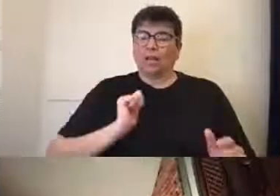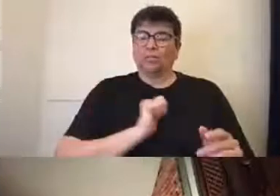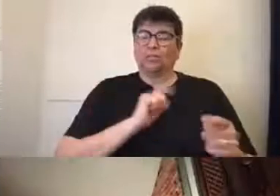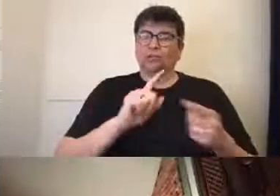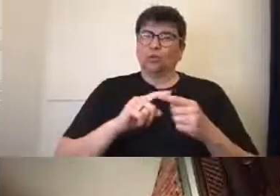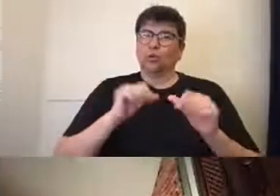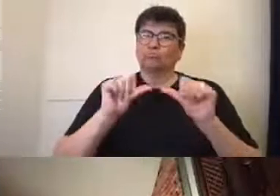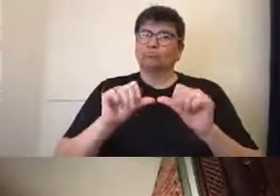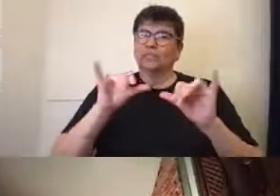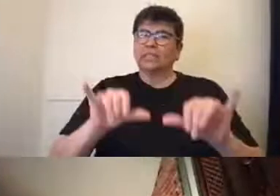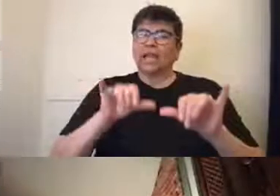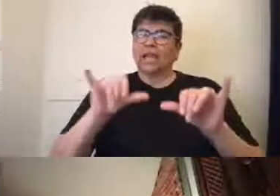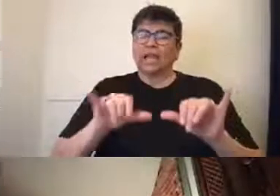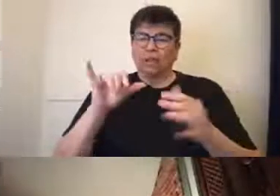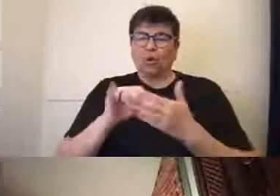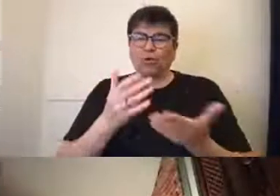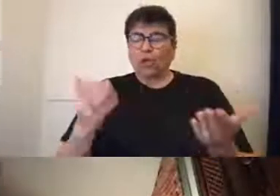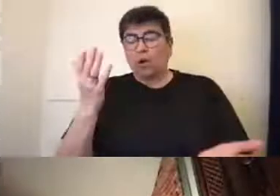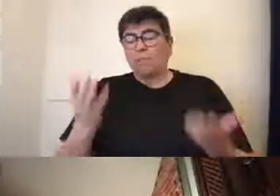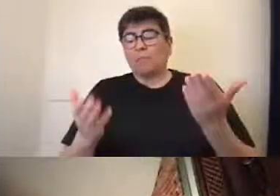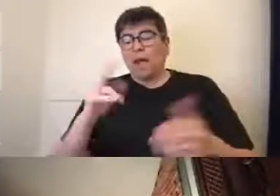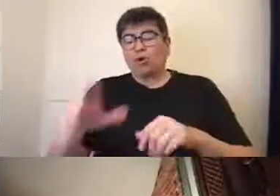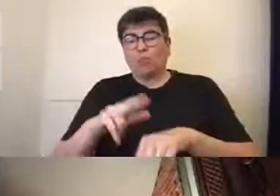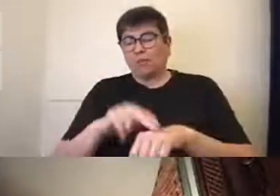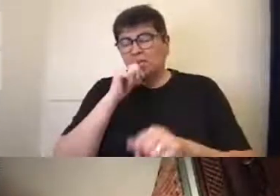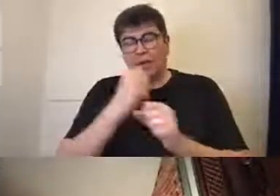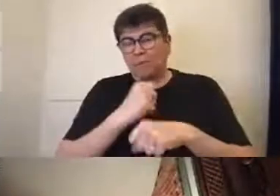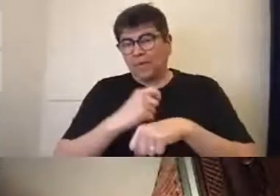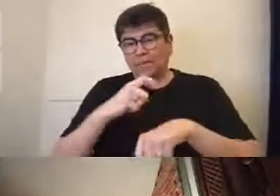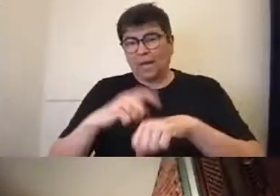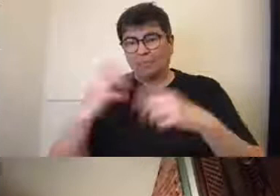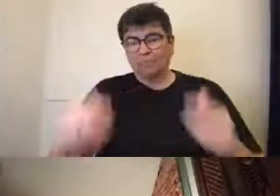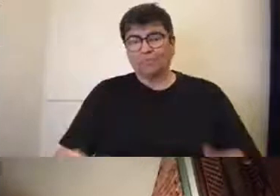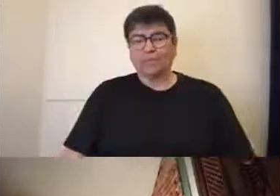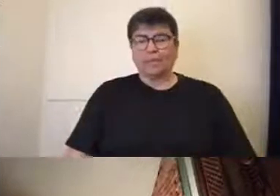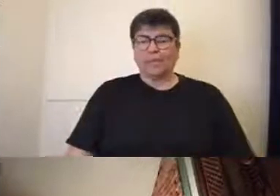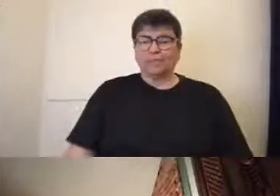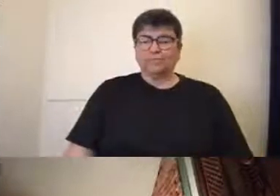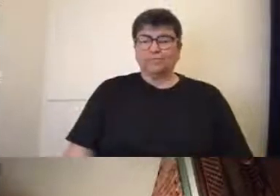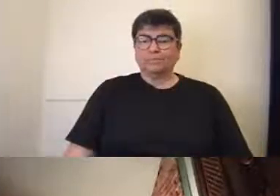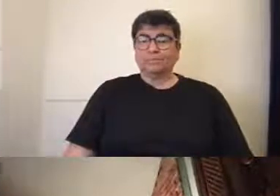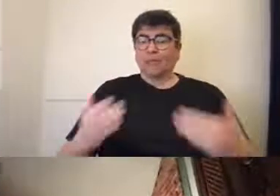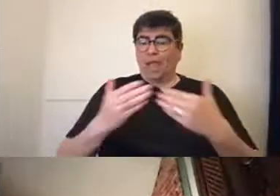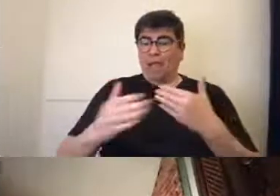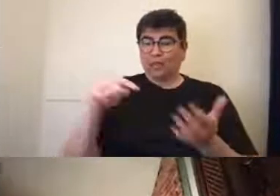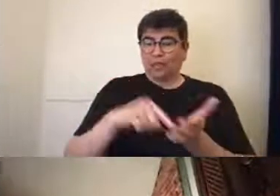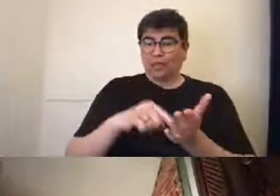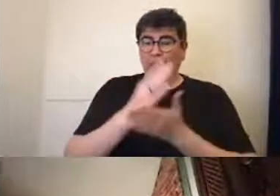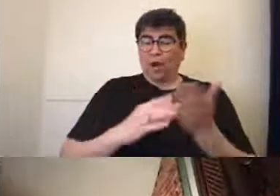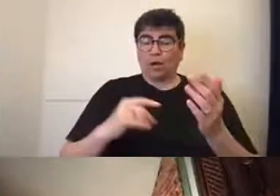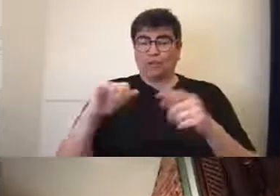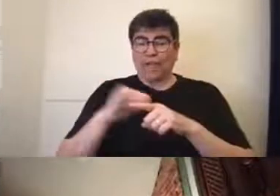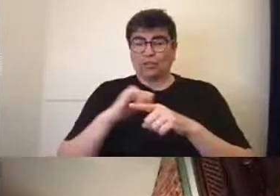linger in those things that we might normally not make time for. So after this part of the exercise, y'all, there